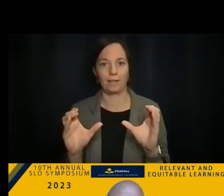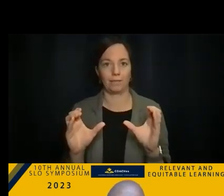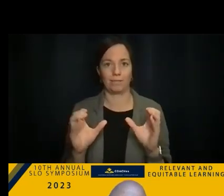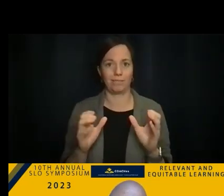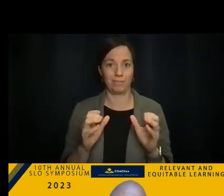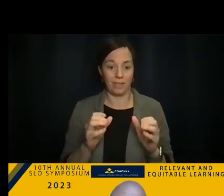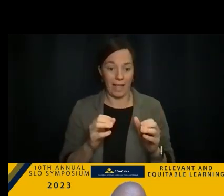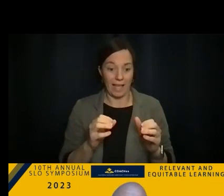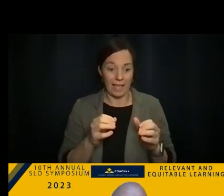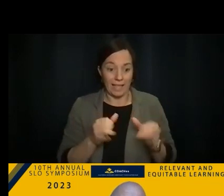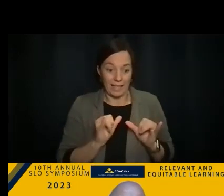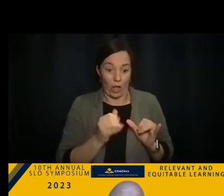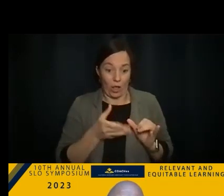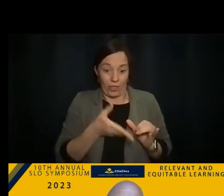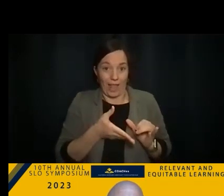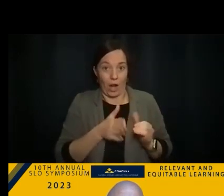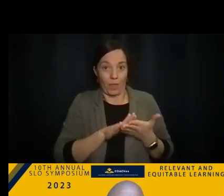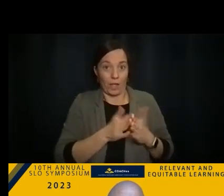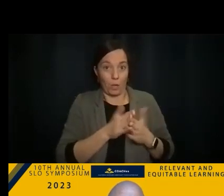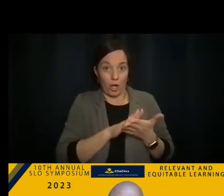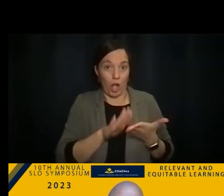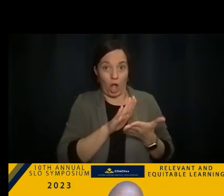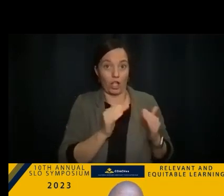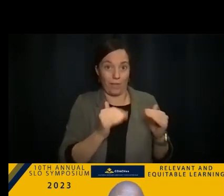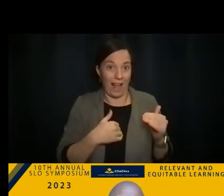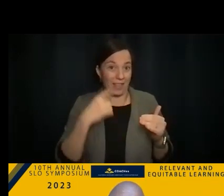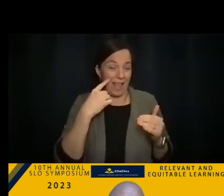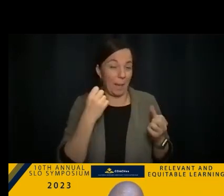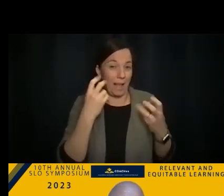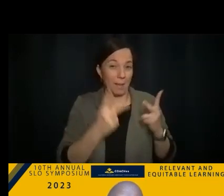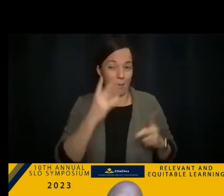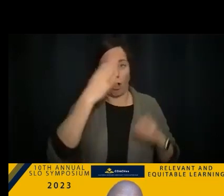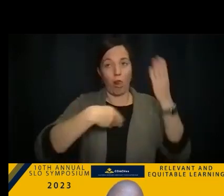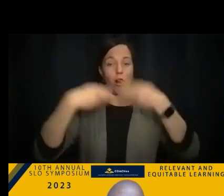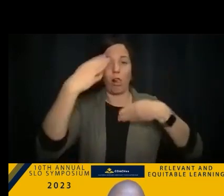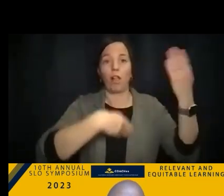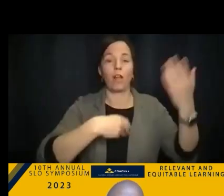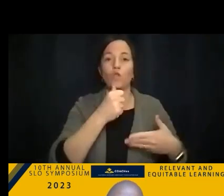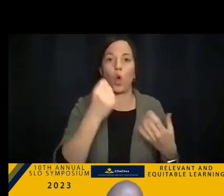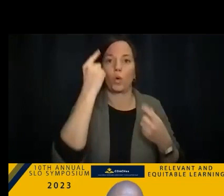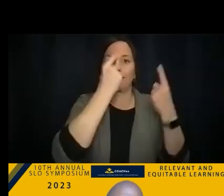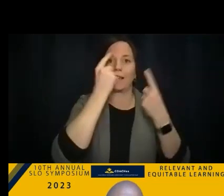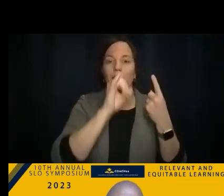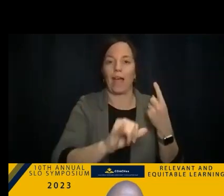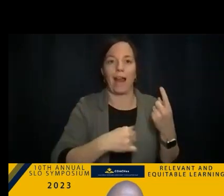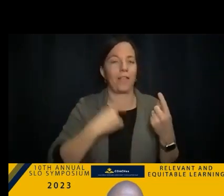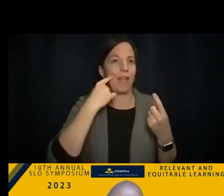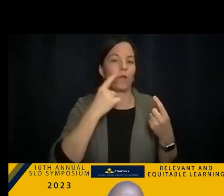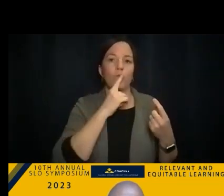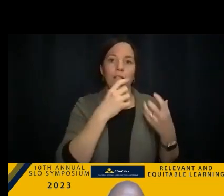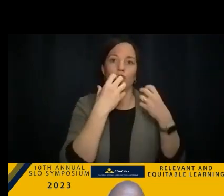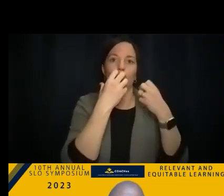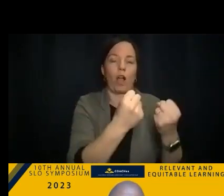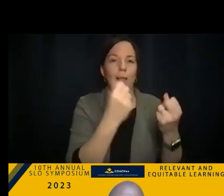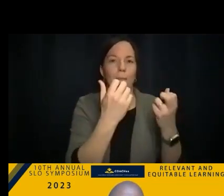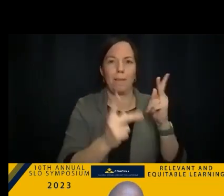college level, which is highly overlooked, I think, for years and decades. It's been highly overlooked, you know,